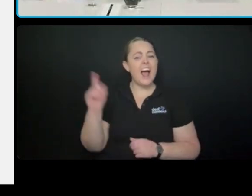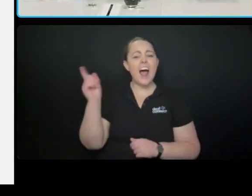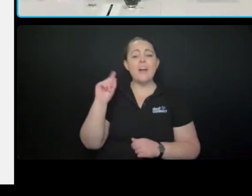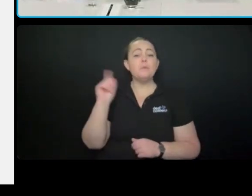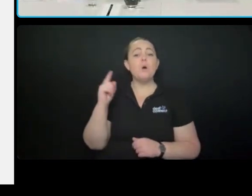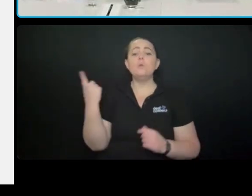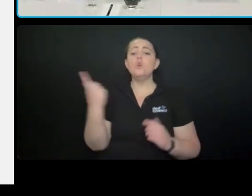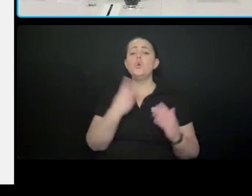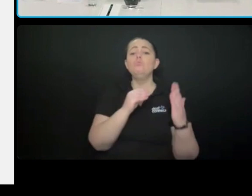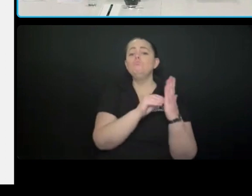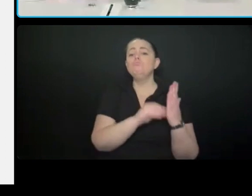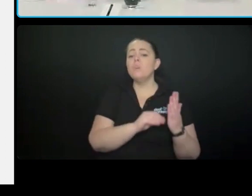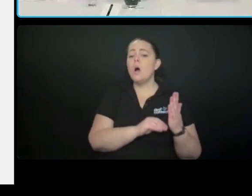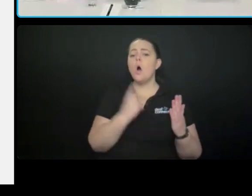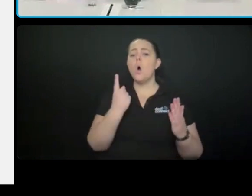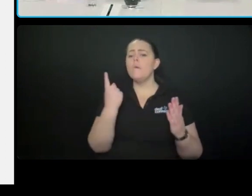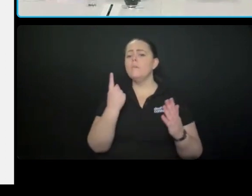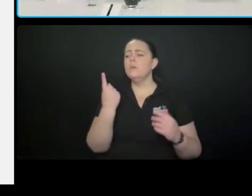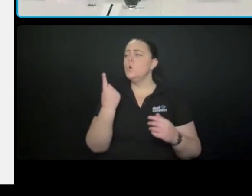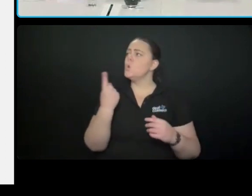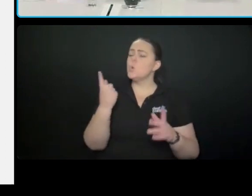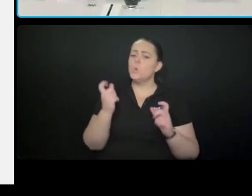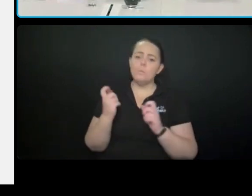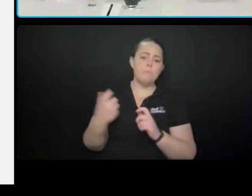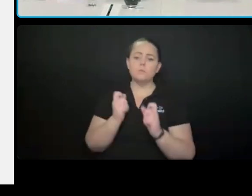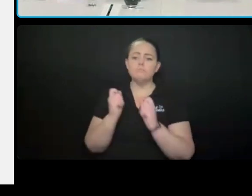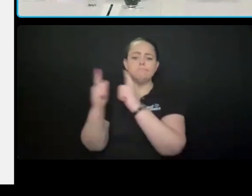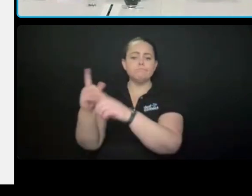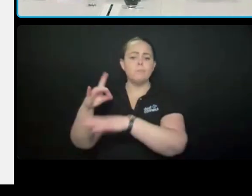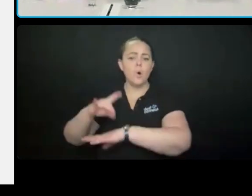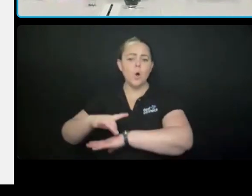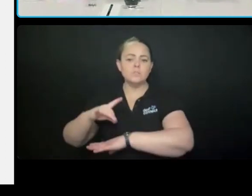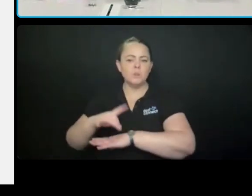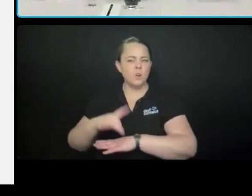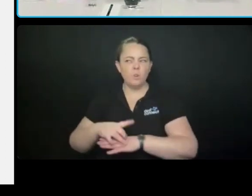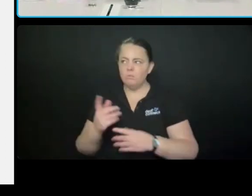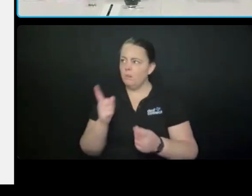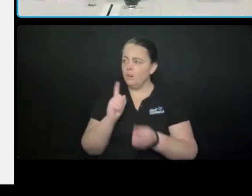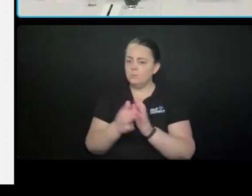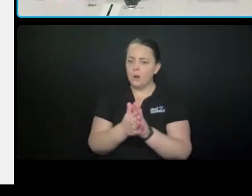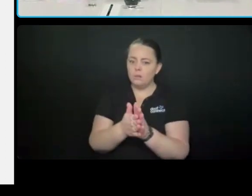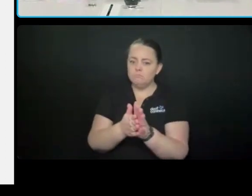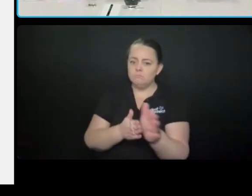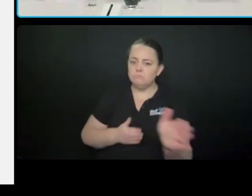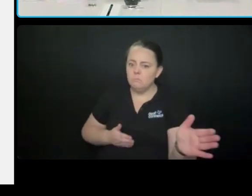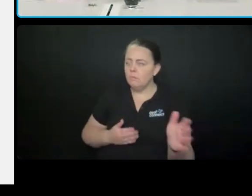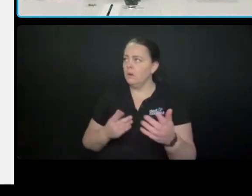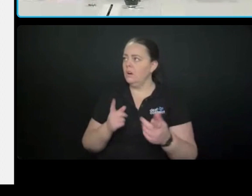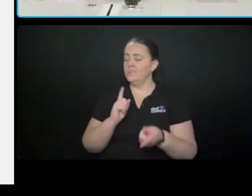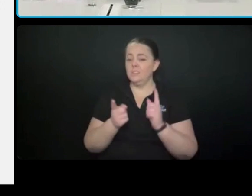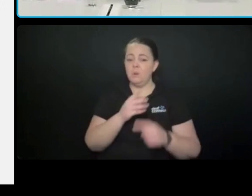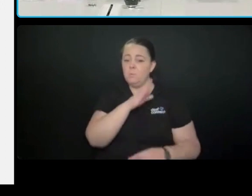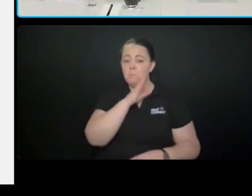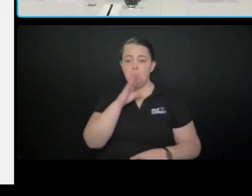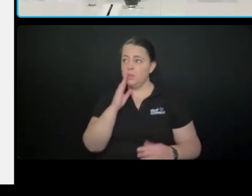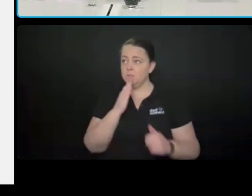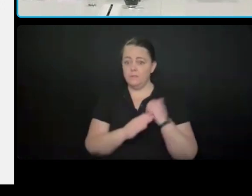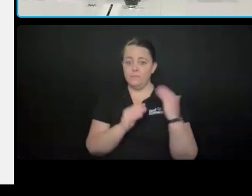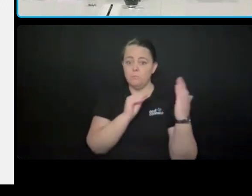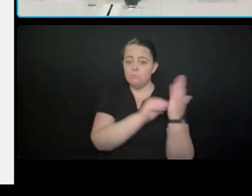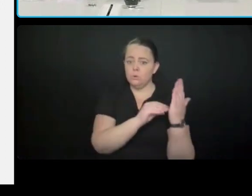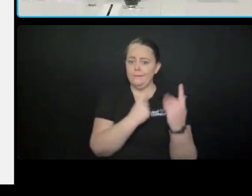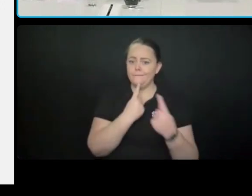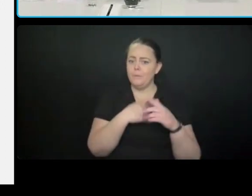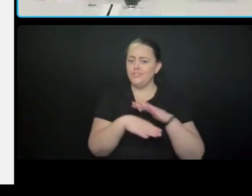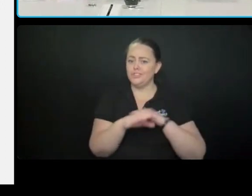fragmented, it's incomplete, and it also has a time lag which limits our ability to use these, both from a continuous improvement perspective, but